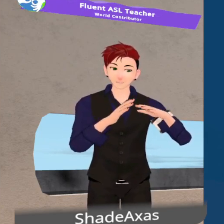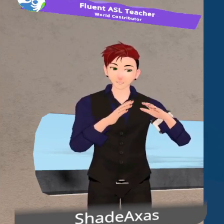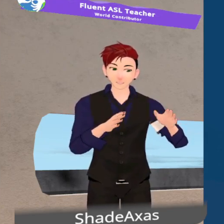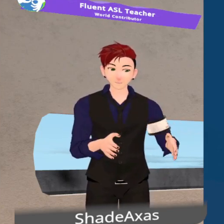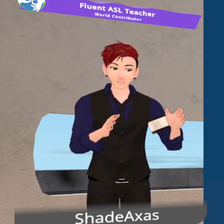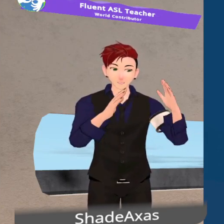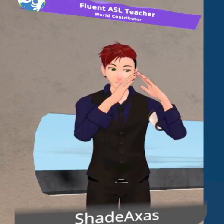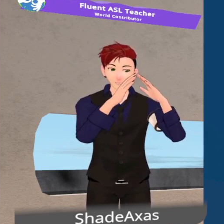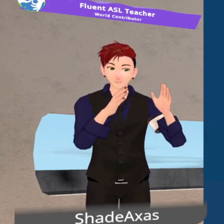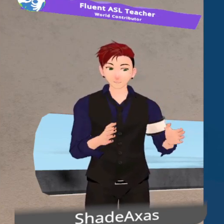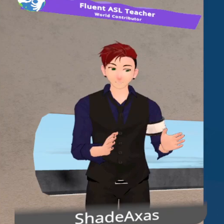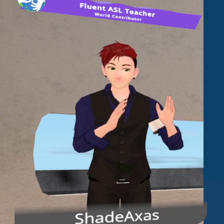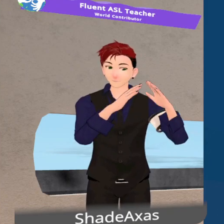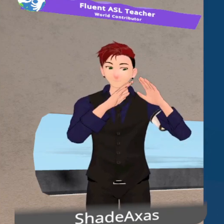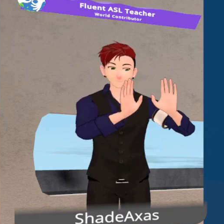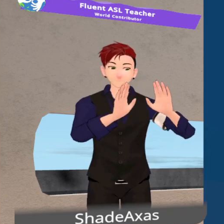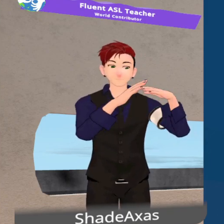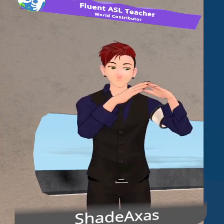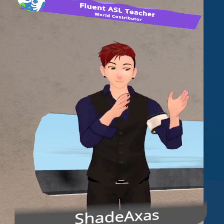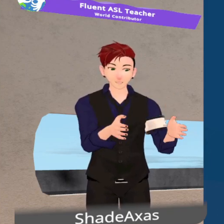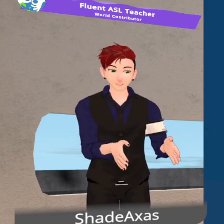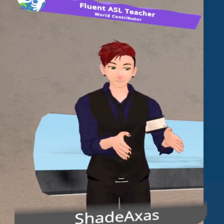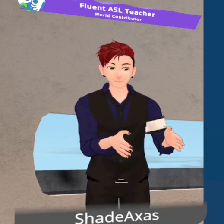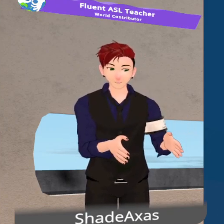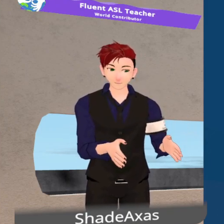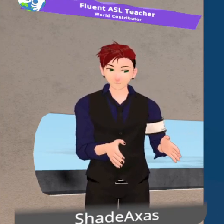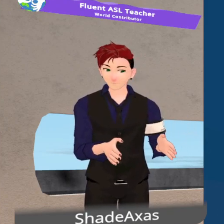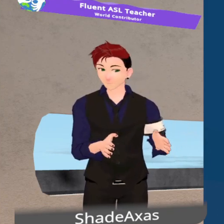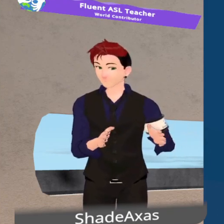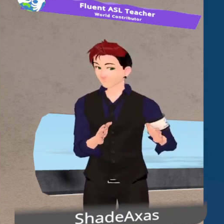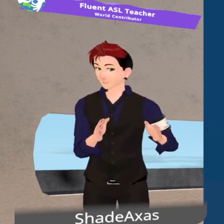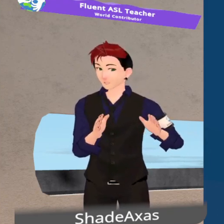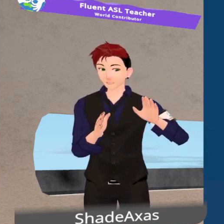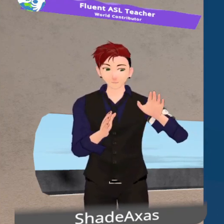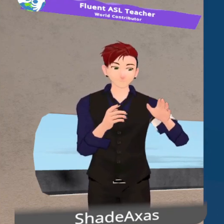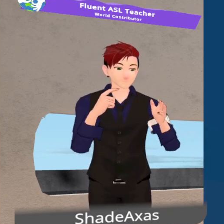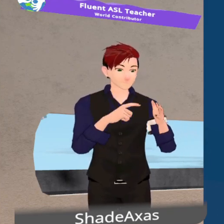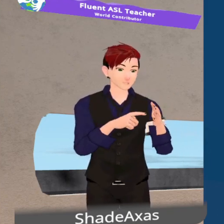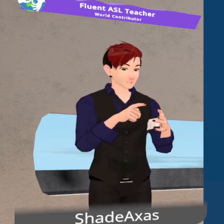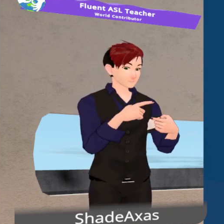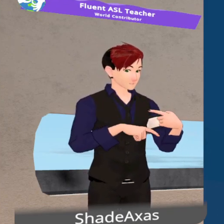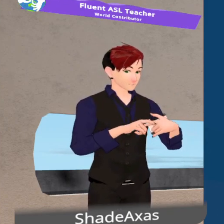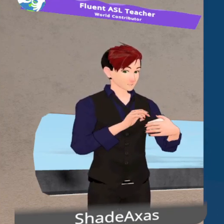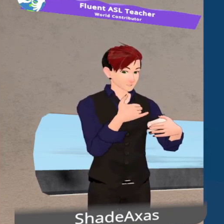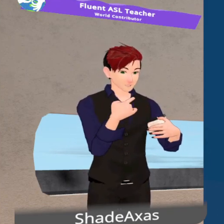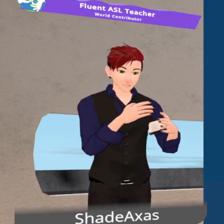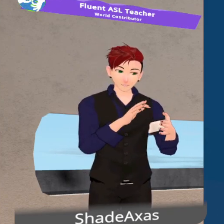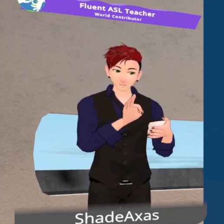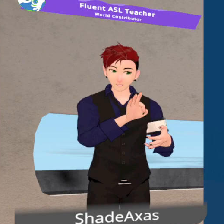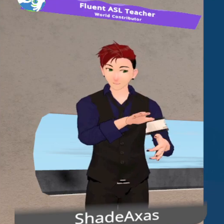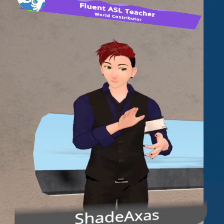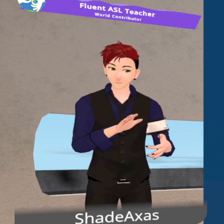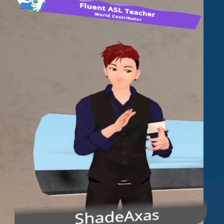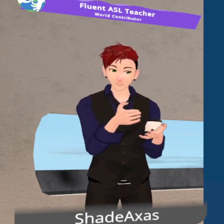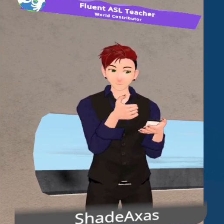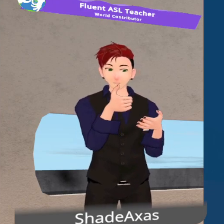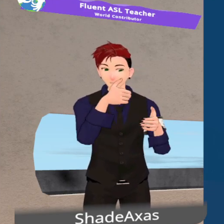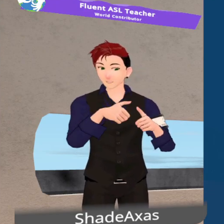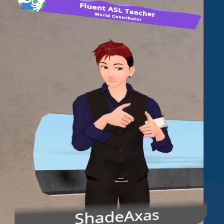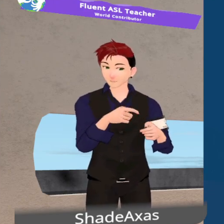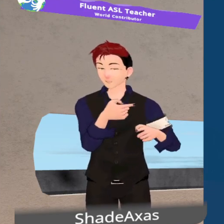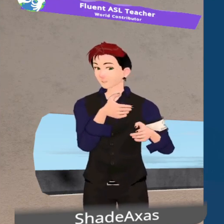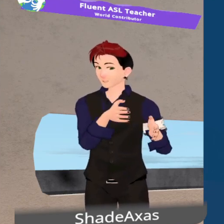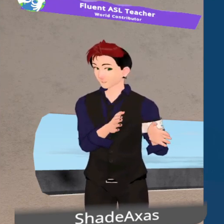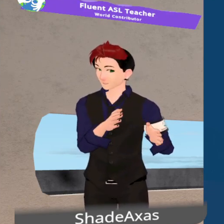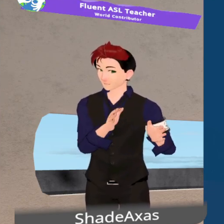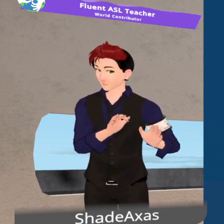you just signed house like this. No, it's this way. I just noticed, hey, you're signing that wrong. Let me help you